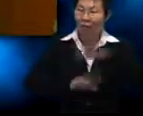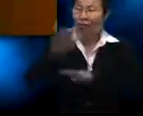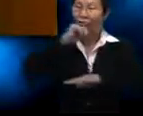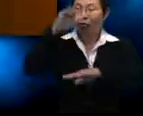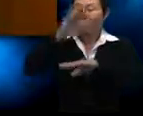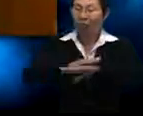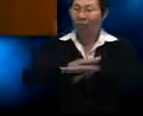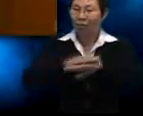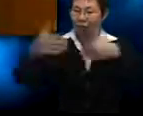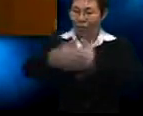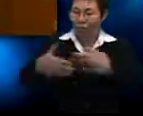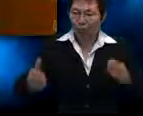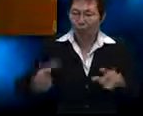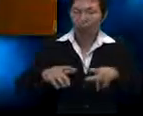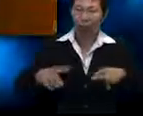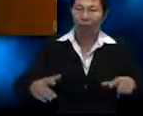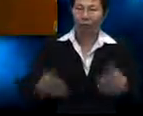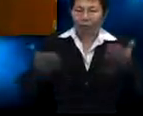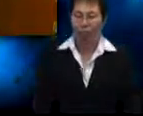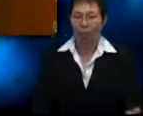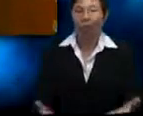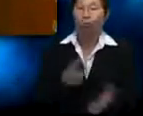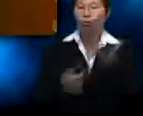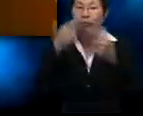board. You see what happens?